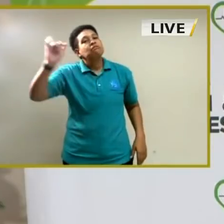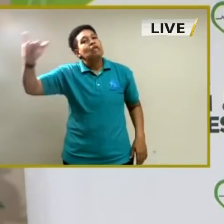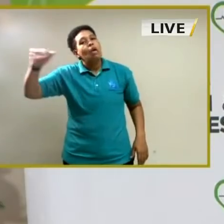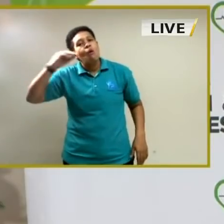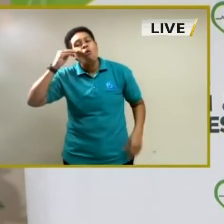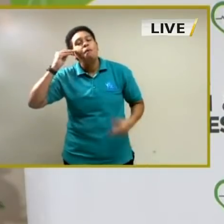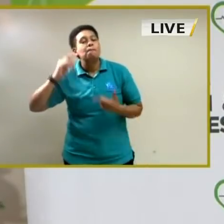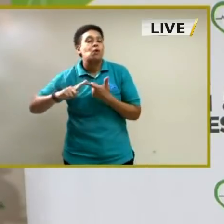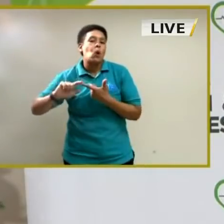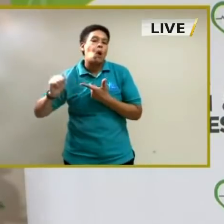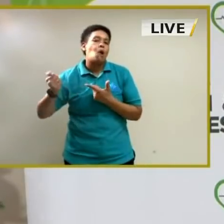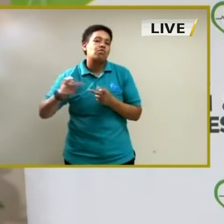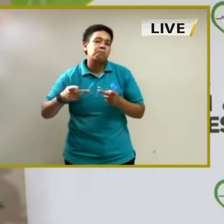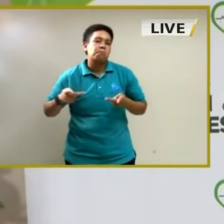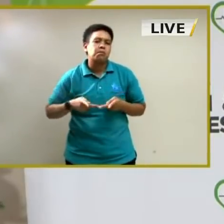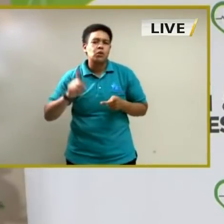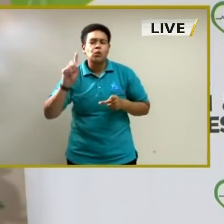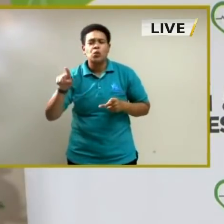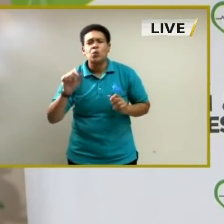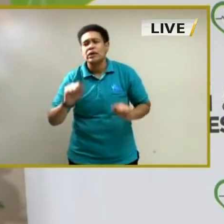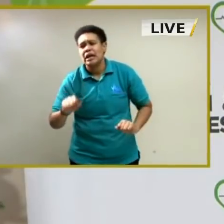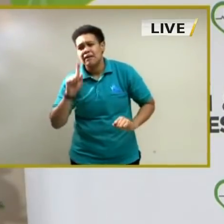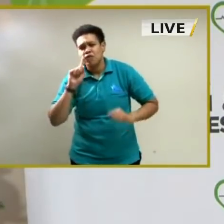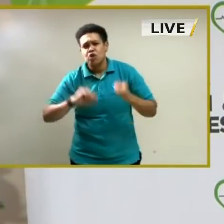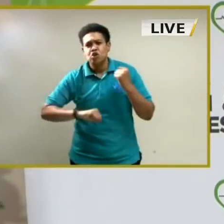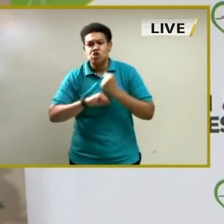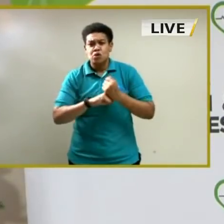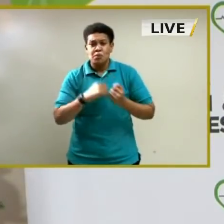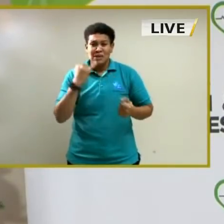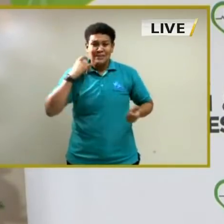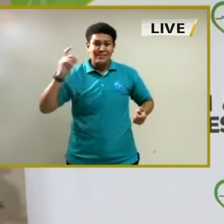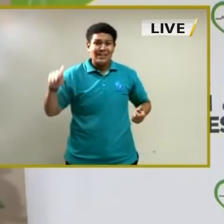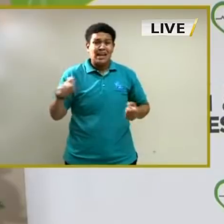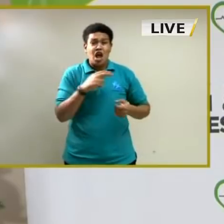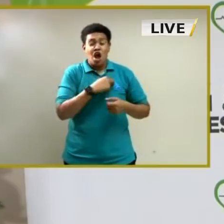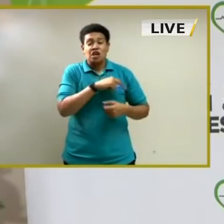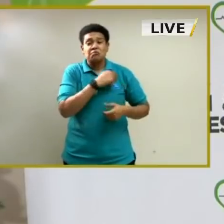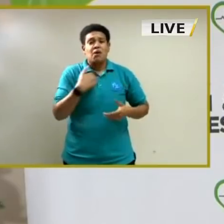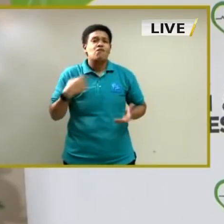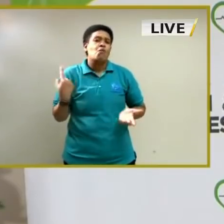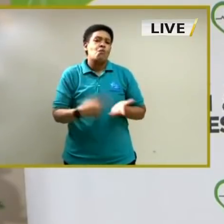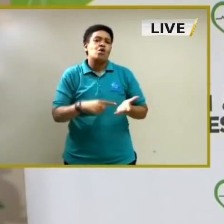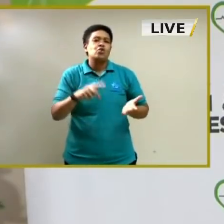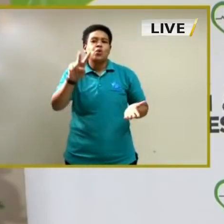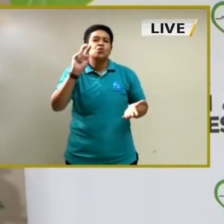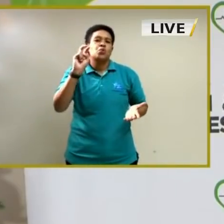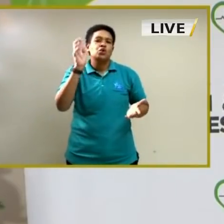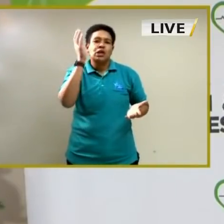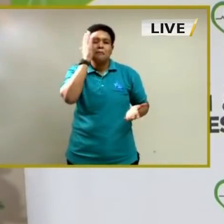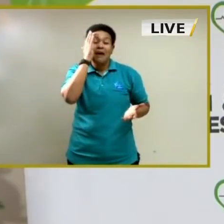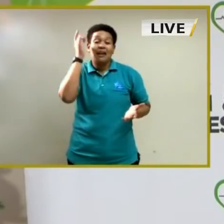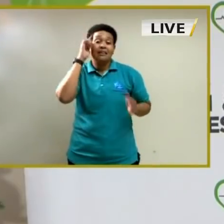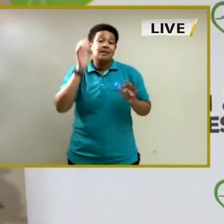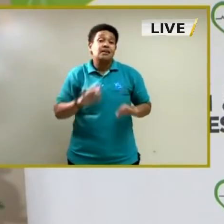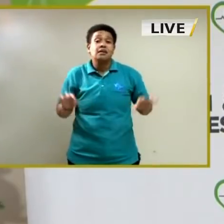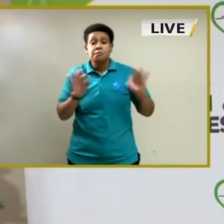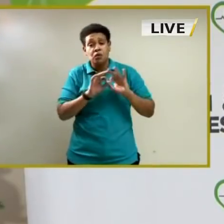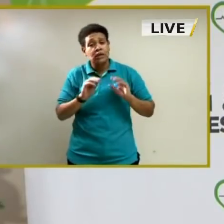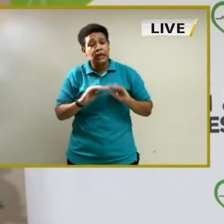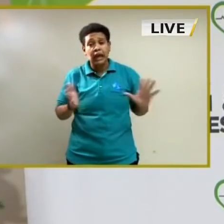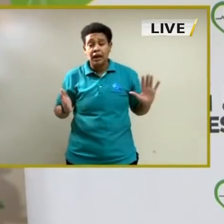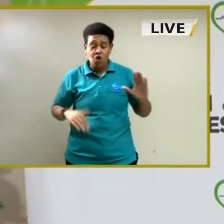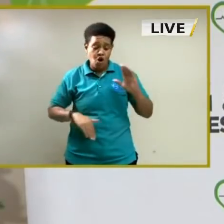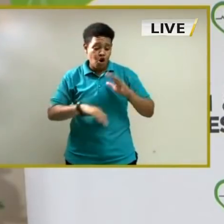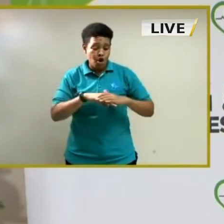support. But where hospitalization is needed, we have up to 1,200 beds, and I think it's important to make that clear.